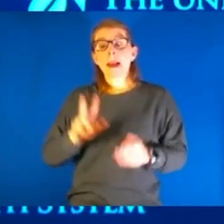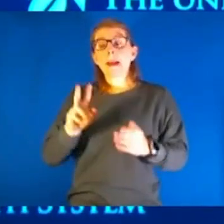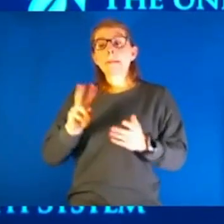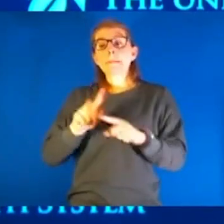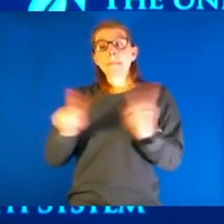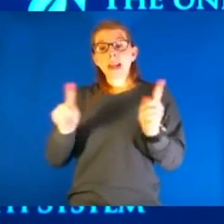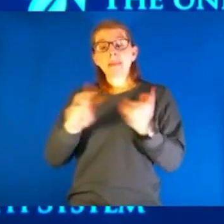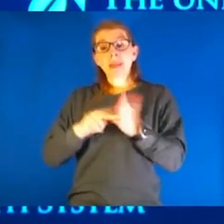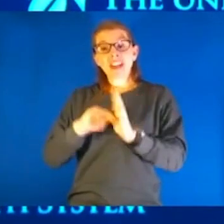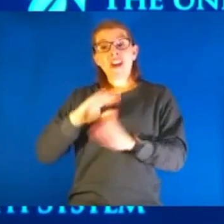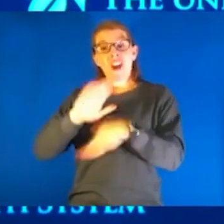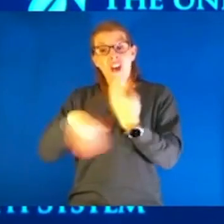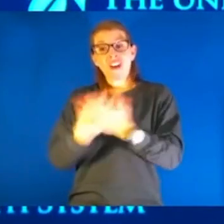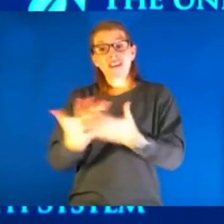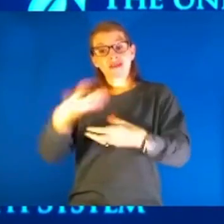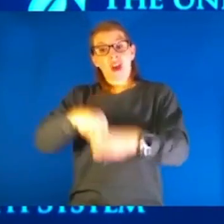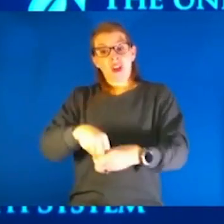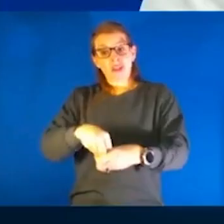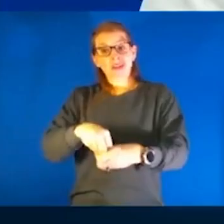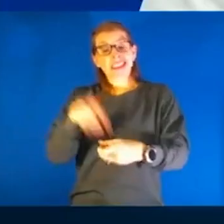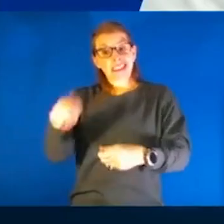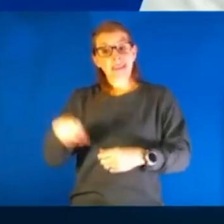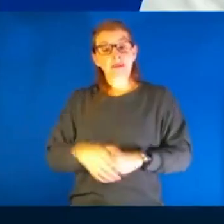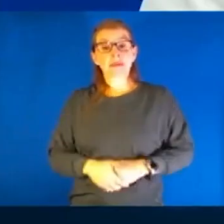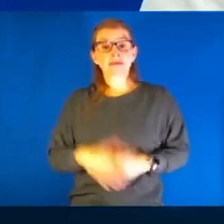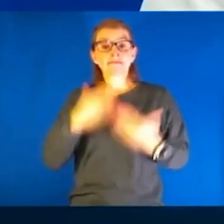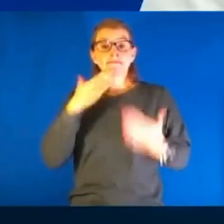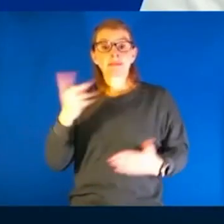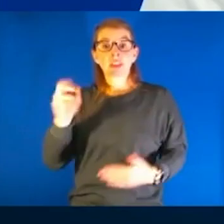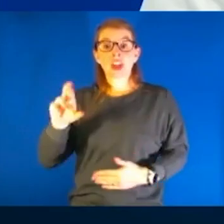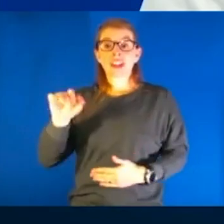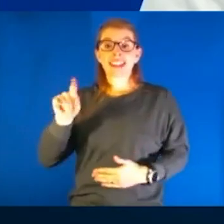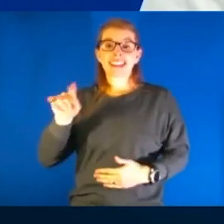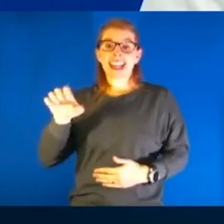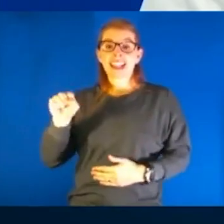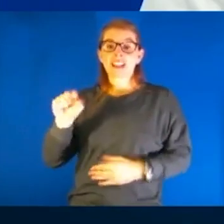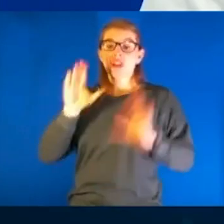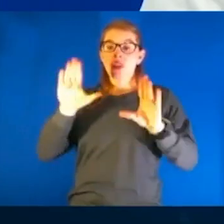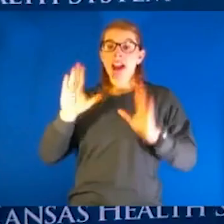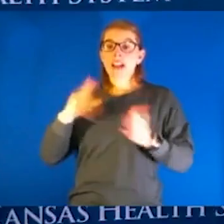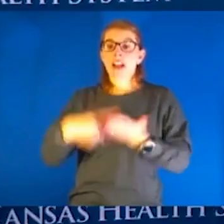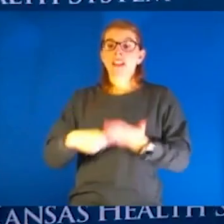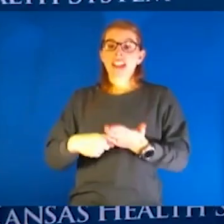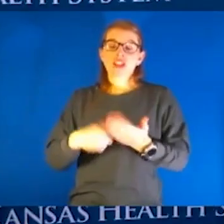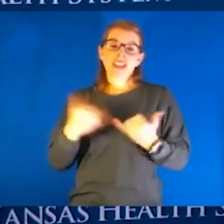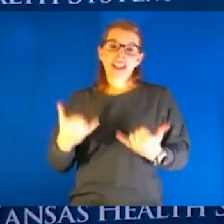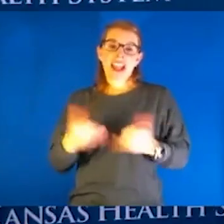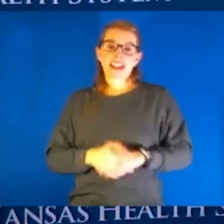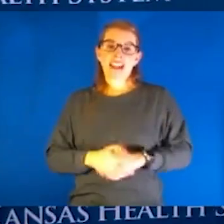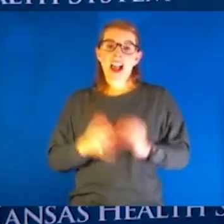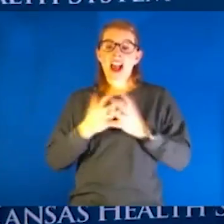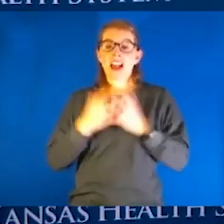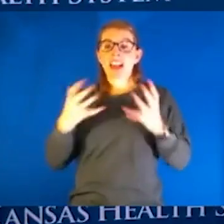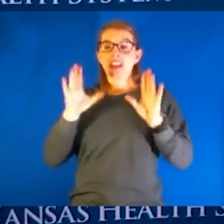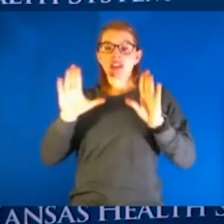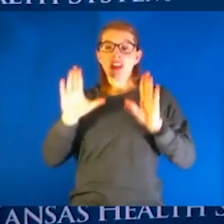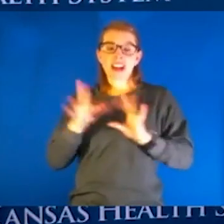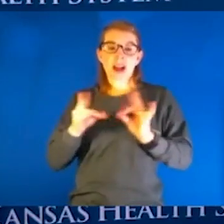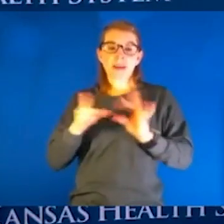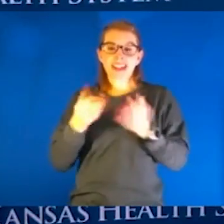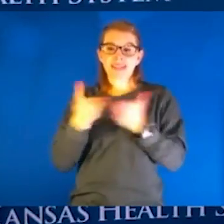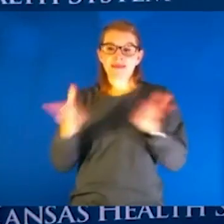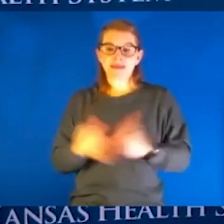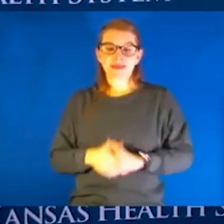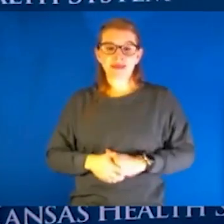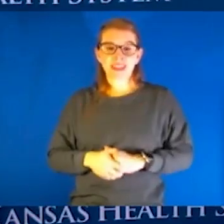that. Thanks, Dr. Stites. What a great conversation today. A lot of great comments out there. I want to check